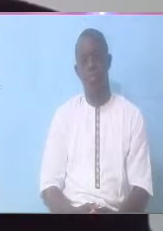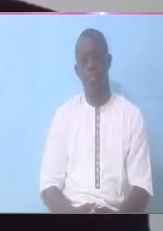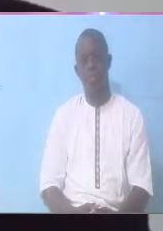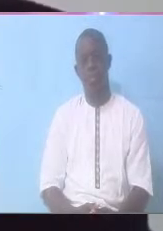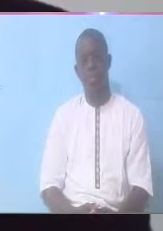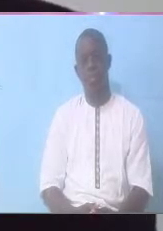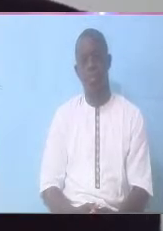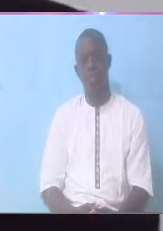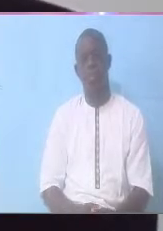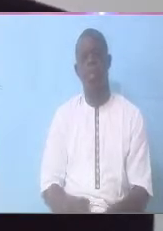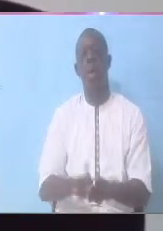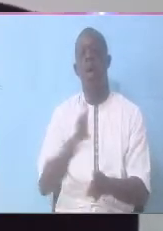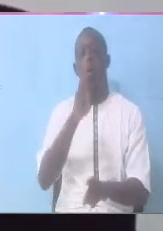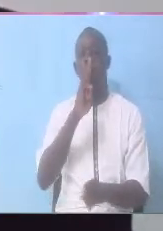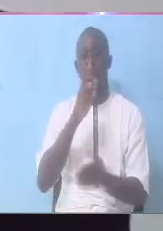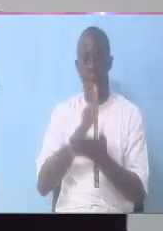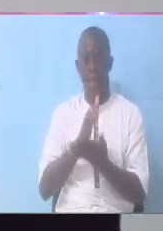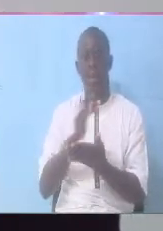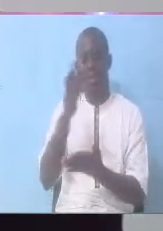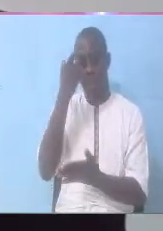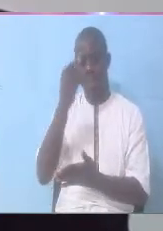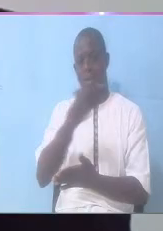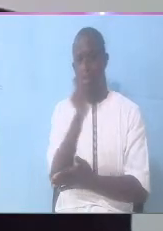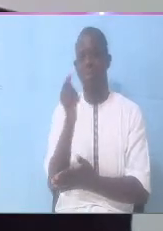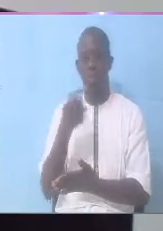were known to be migrants.